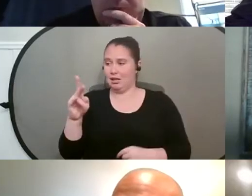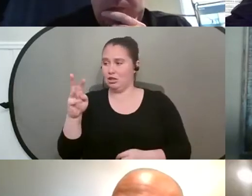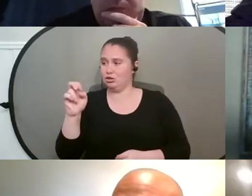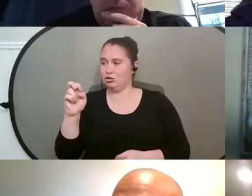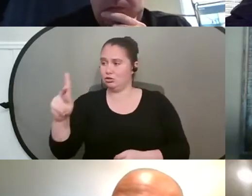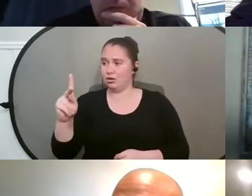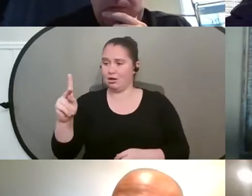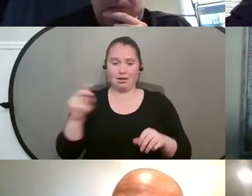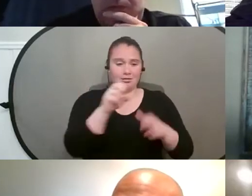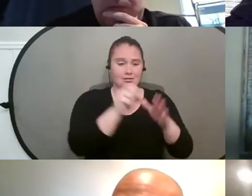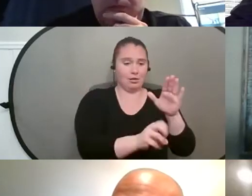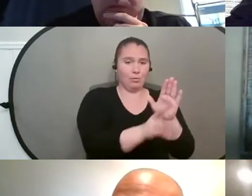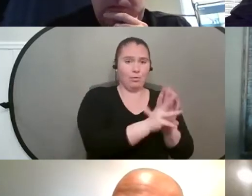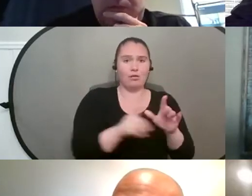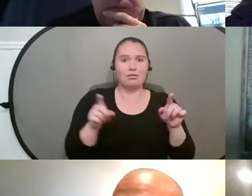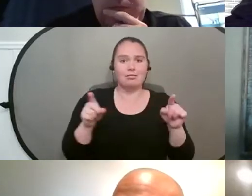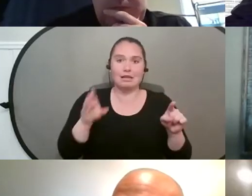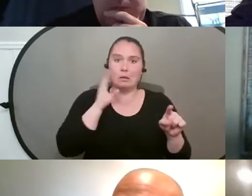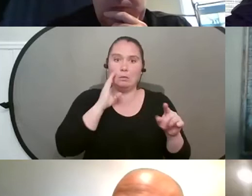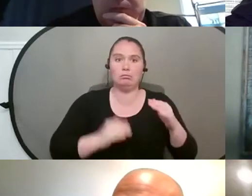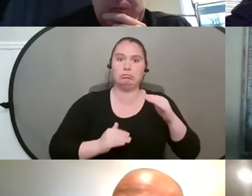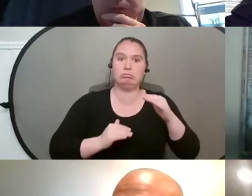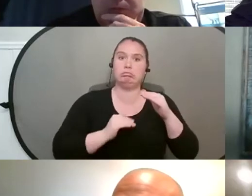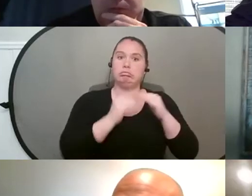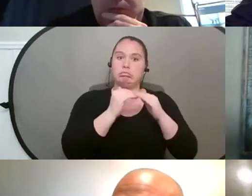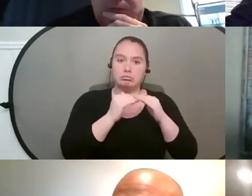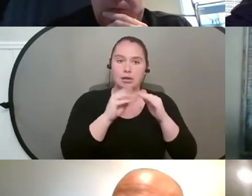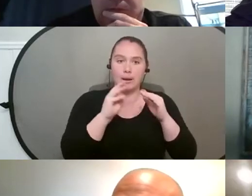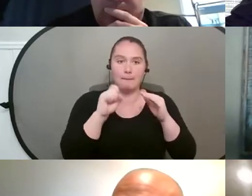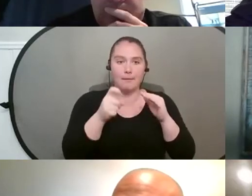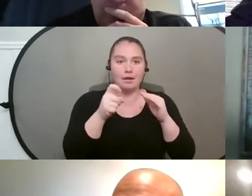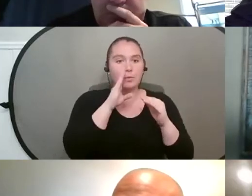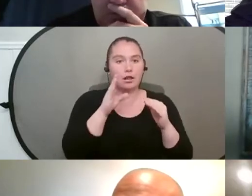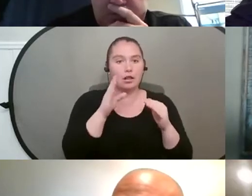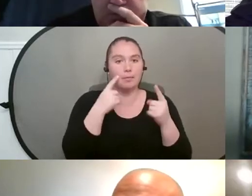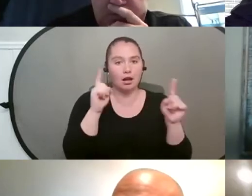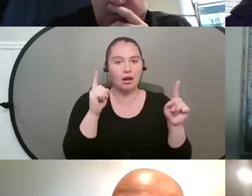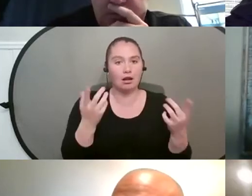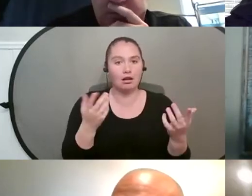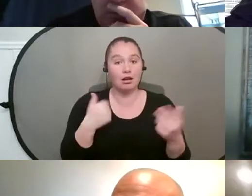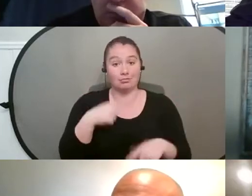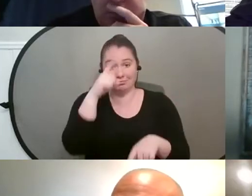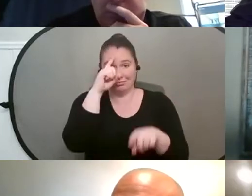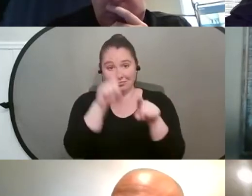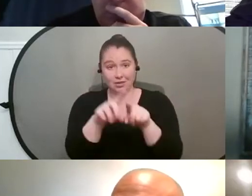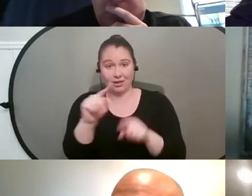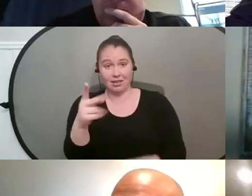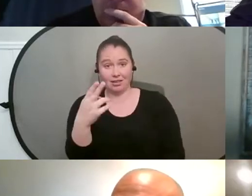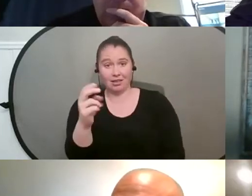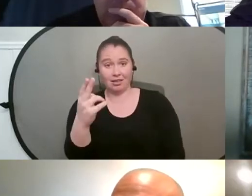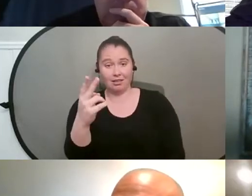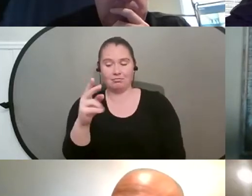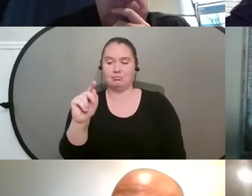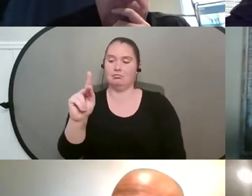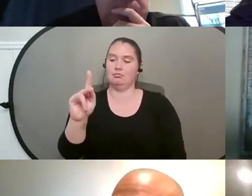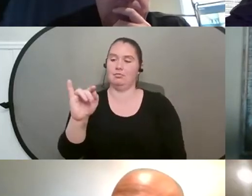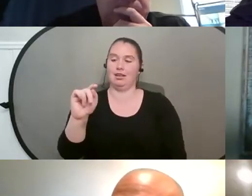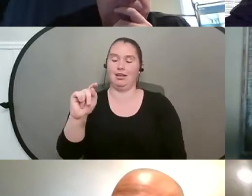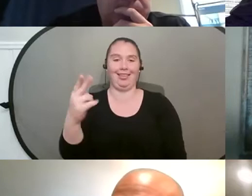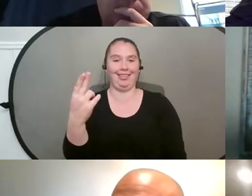too. I don't know. I agree with Keith as far as the neighborhood schools to keep